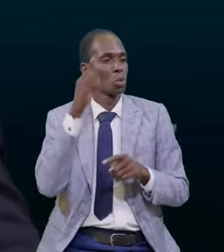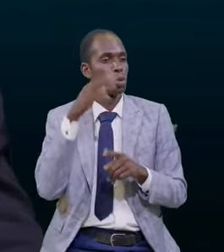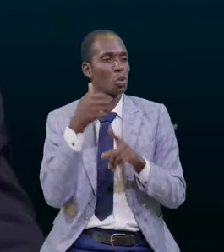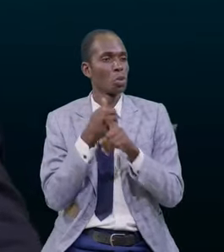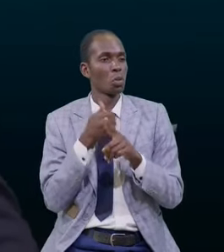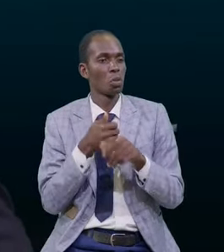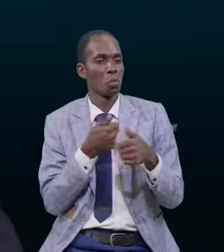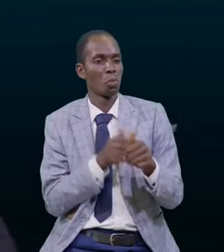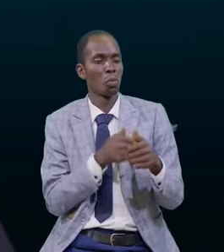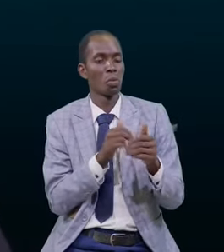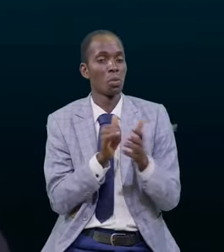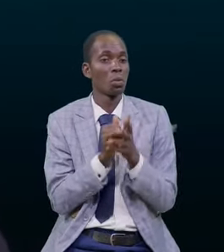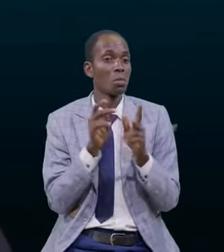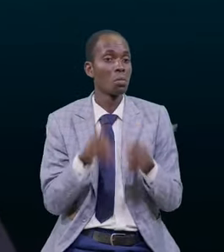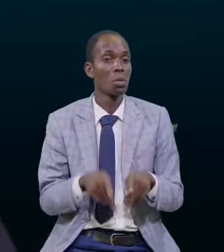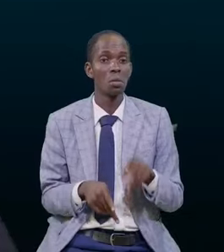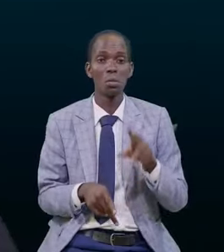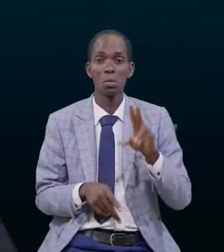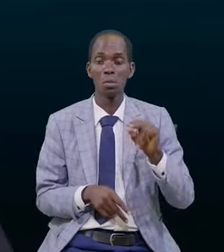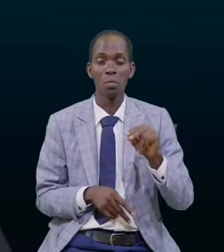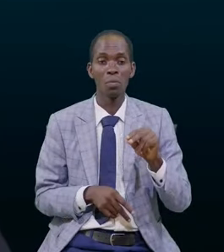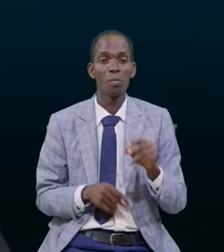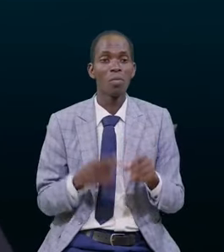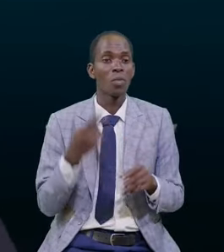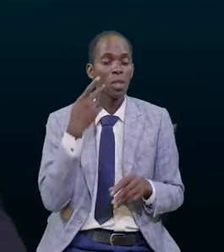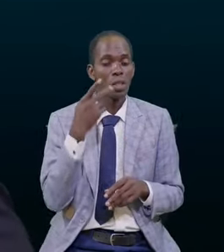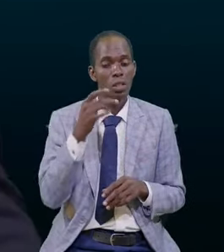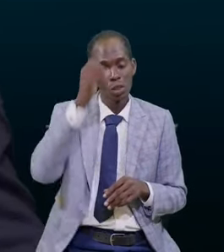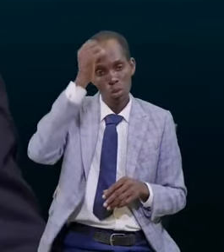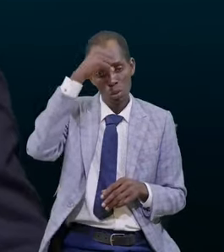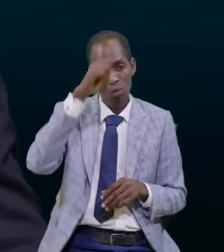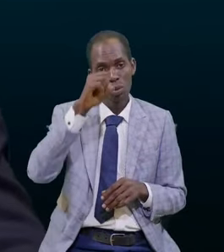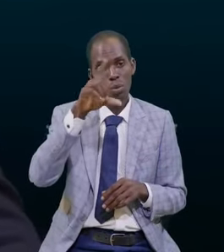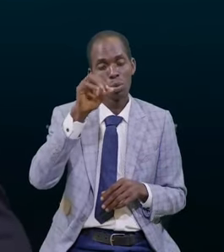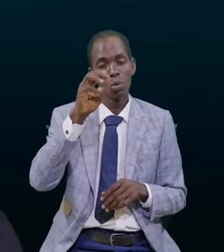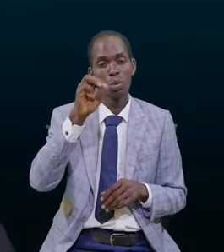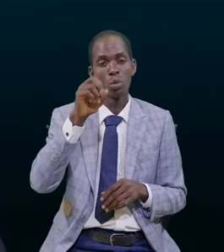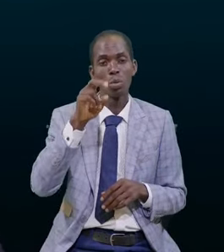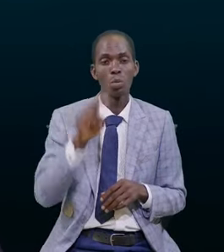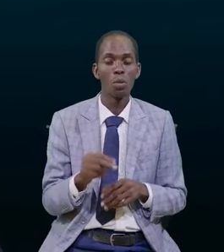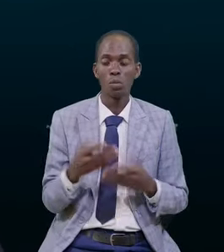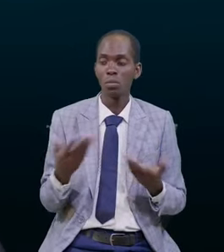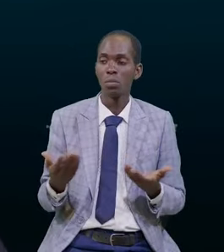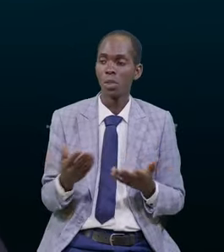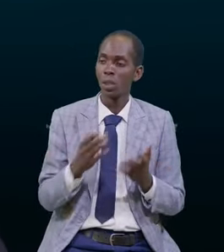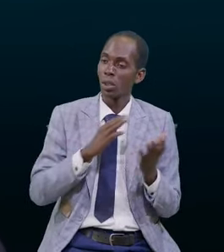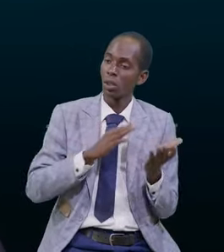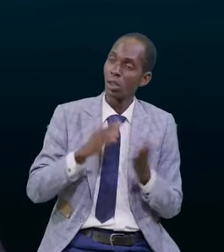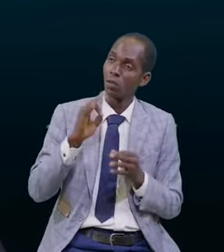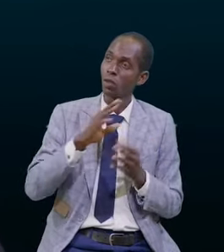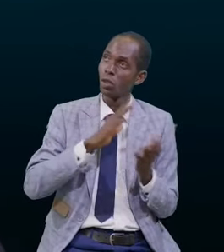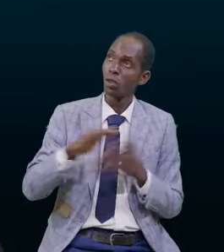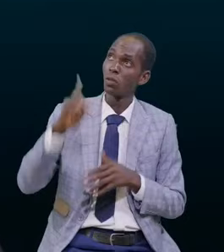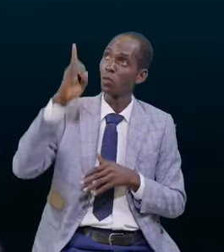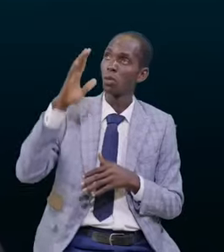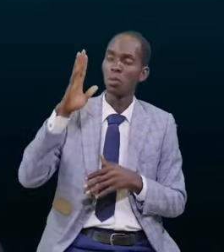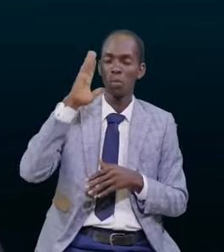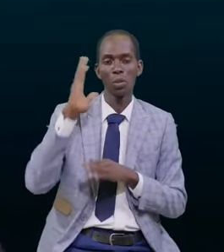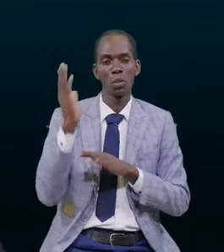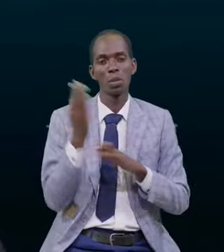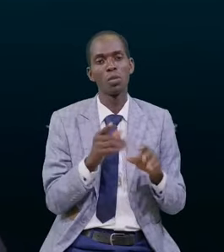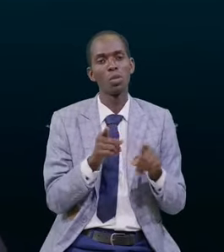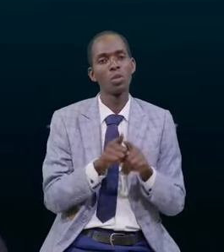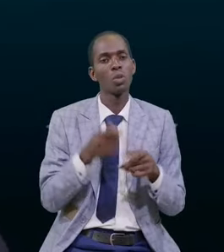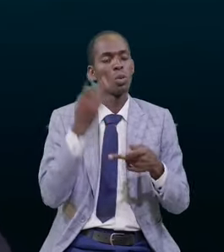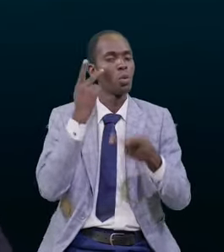told Solomon if you forsake God He will forsake you Prophet ODed told Esa the king of Judah and Benjamin